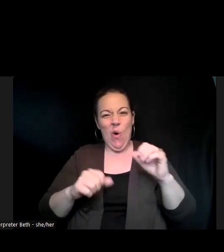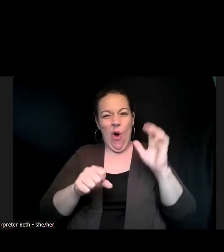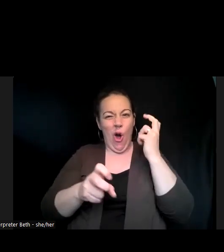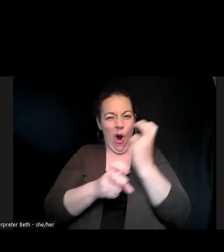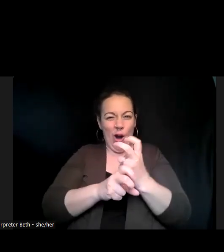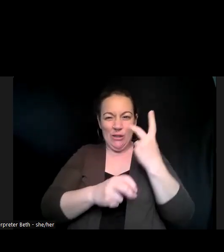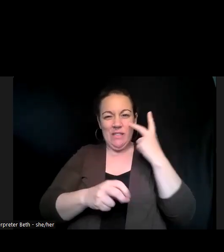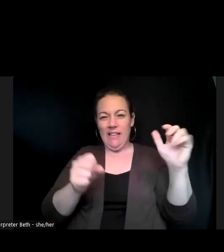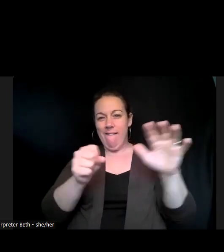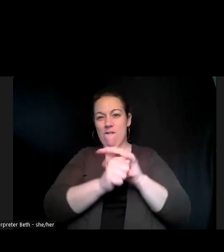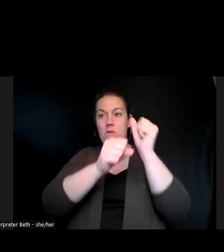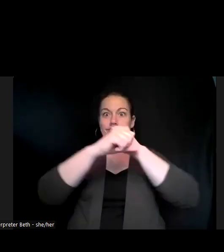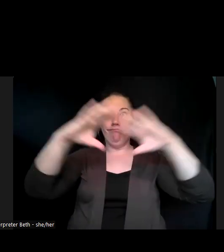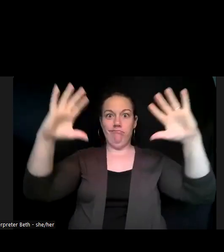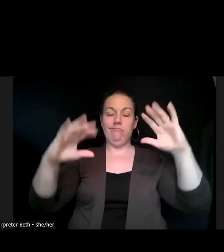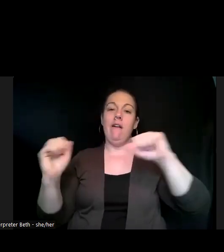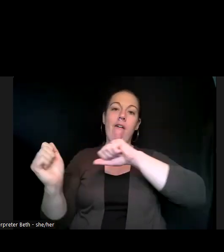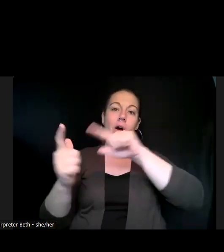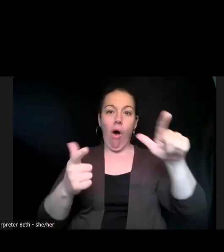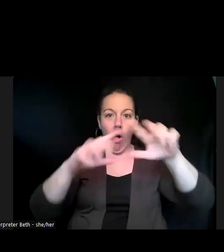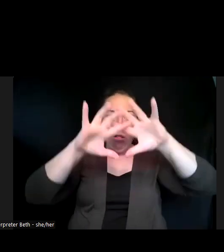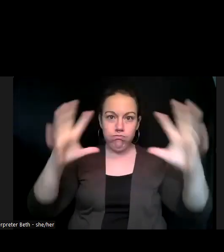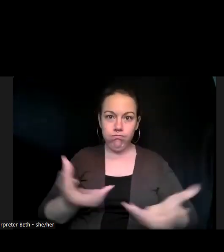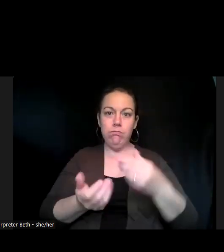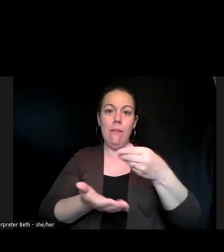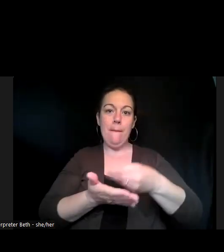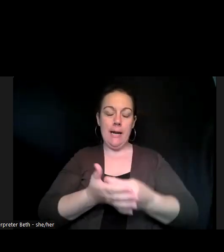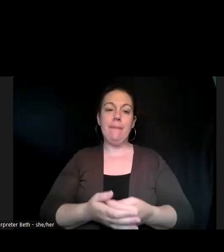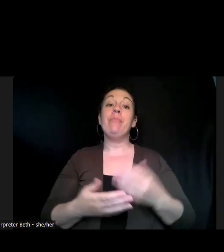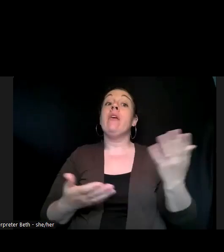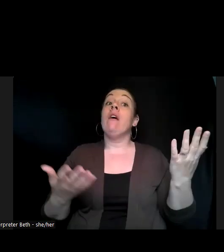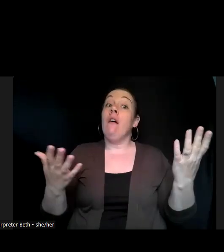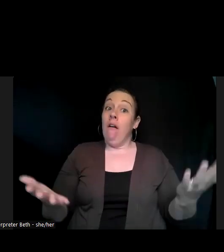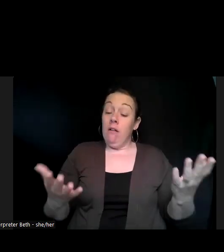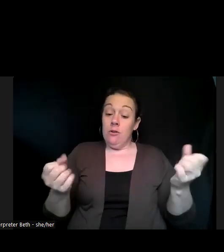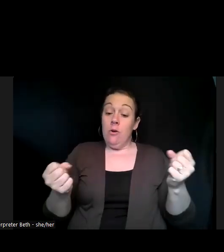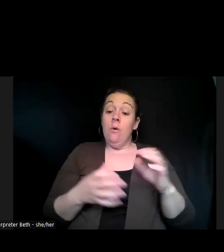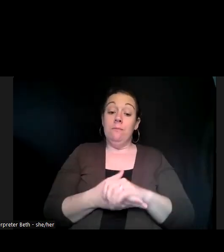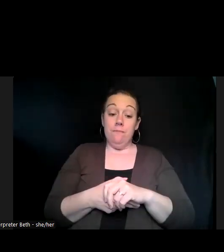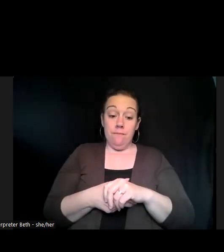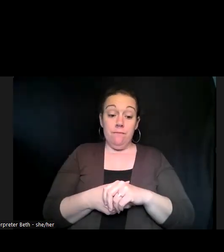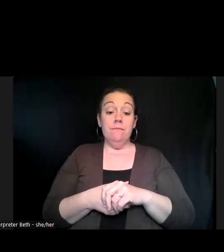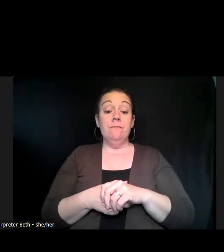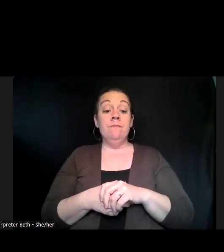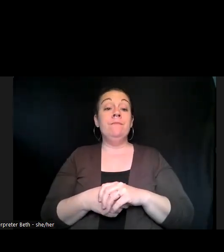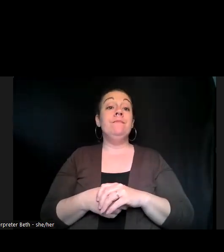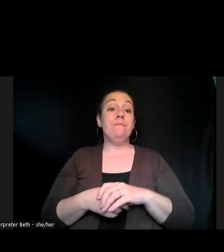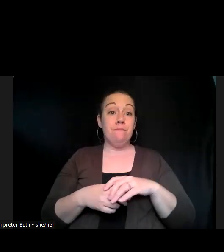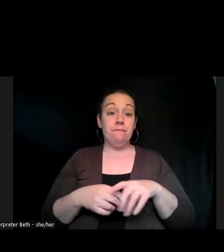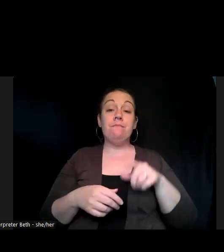there's still a lot of money to be spent. That being said, we know from the Economics Lab in